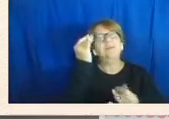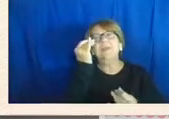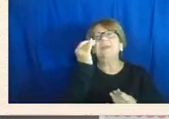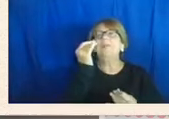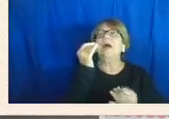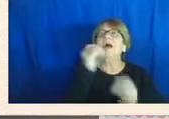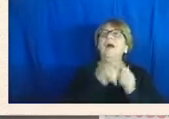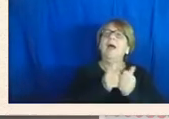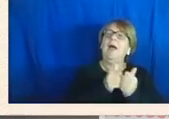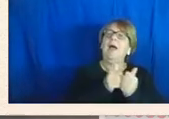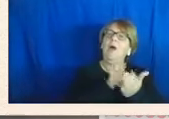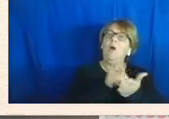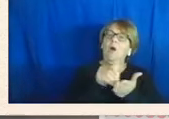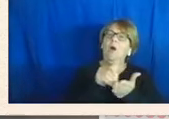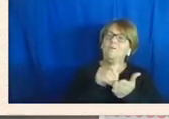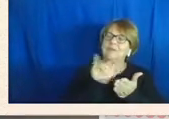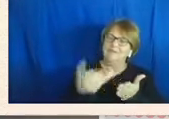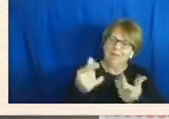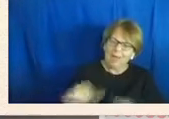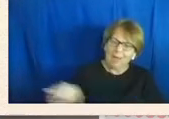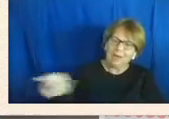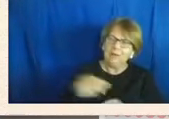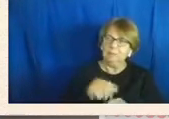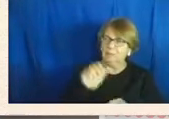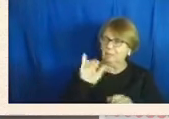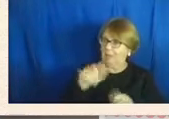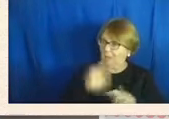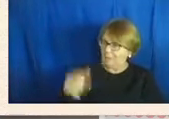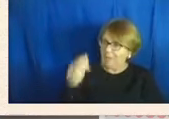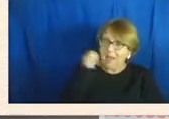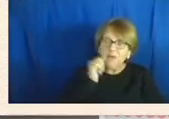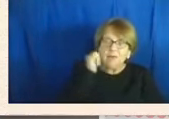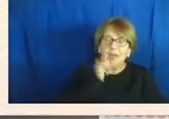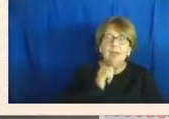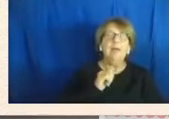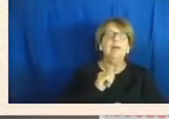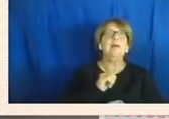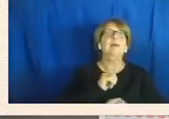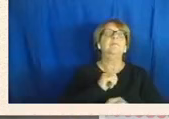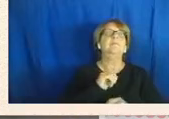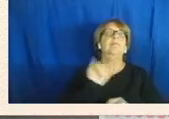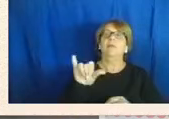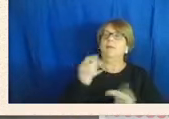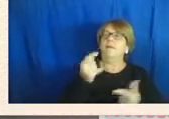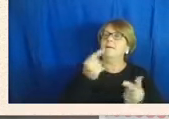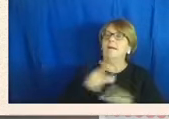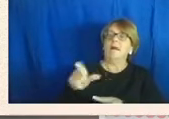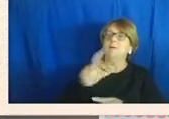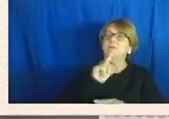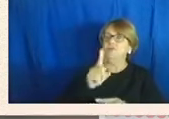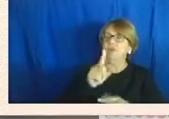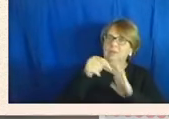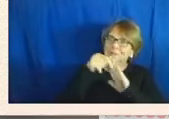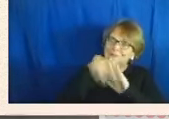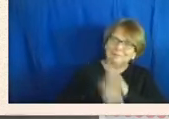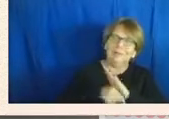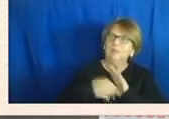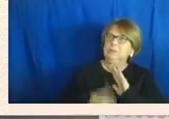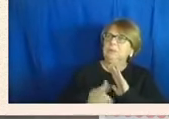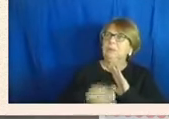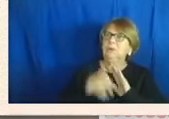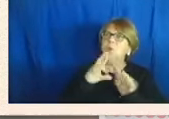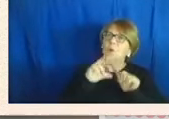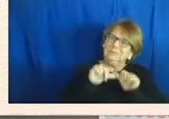it happening? Is it happening every day? Is it happening, really intensely or persistently, like it's not